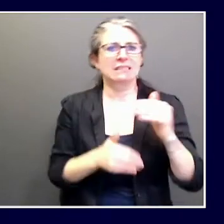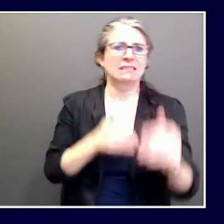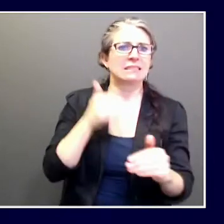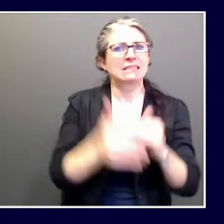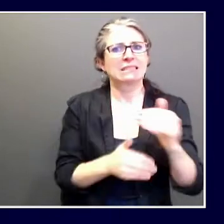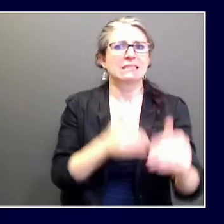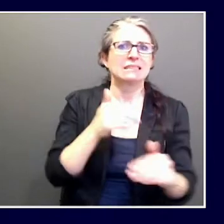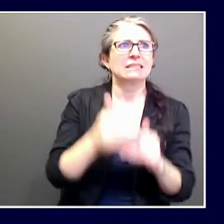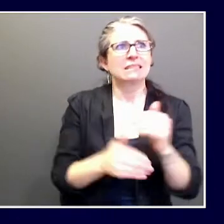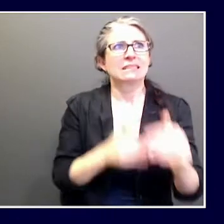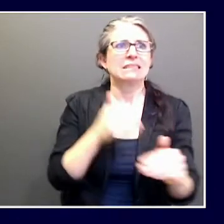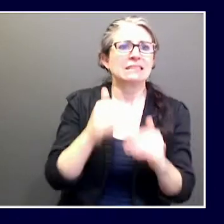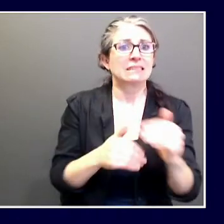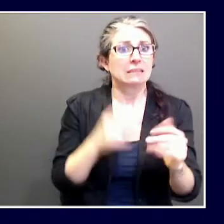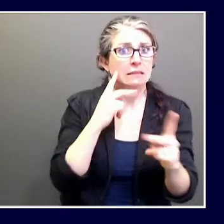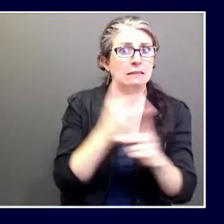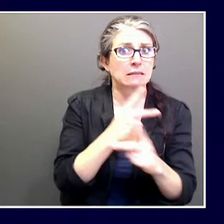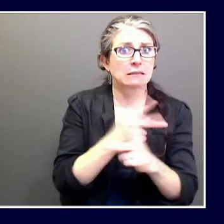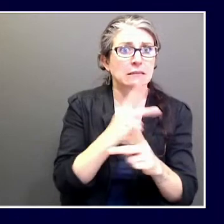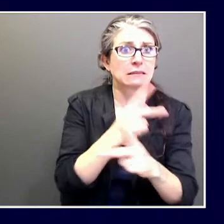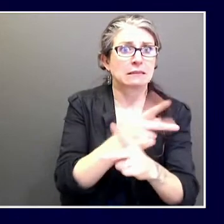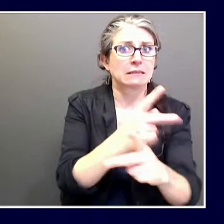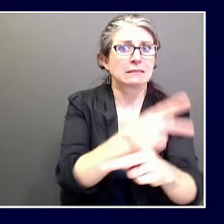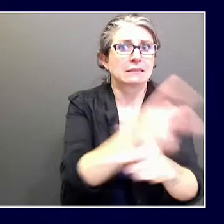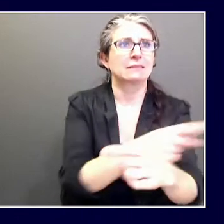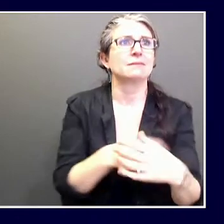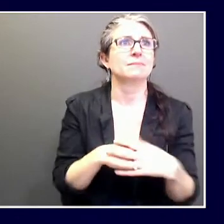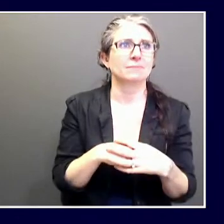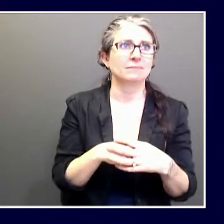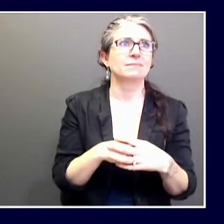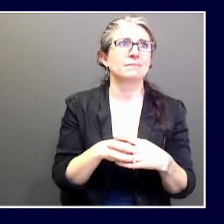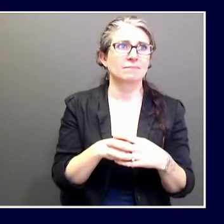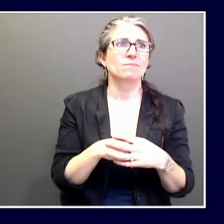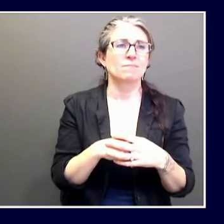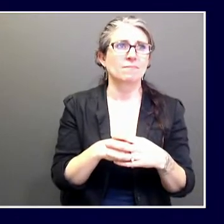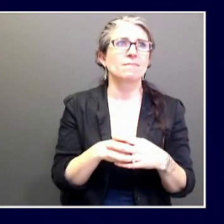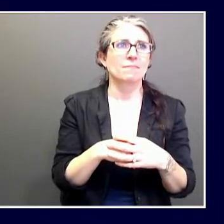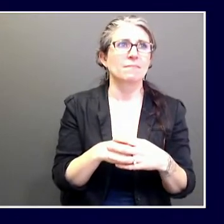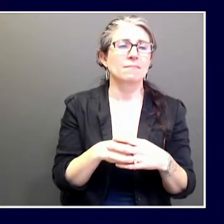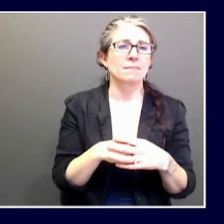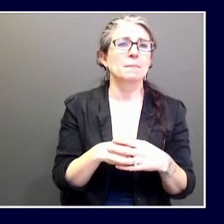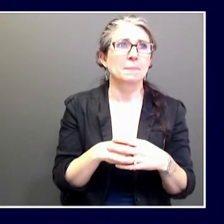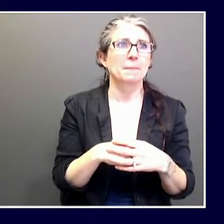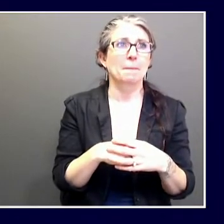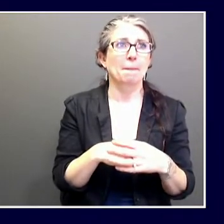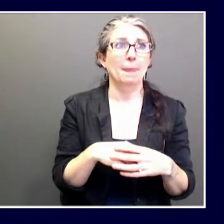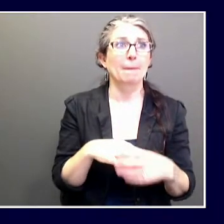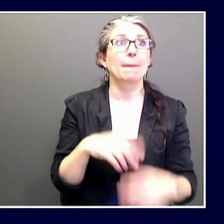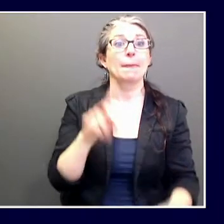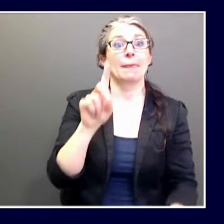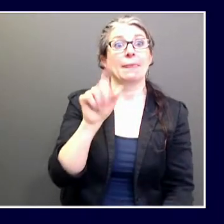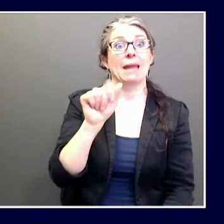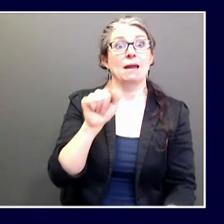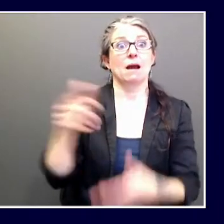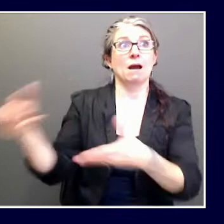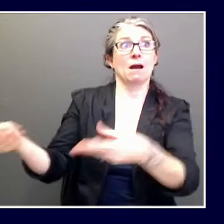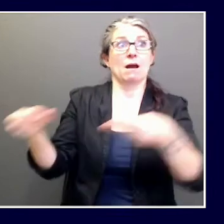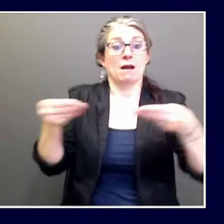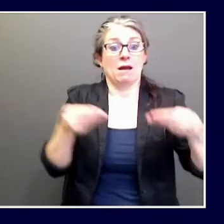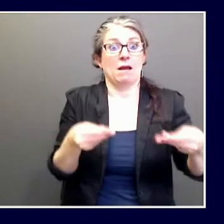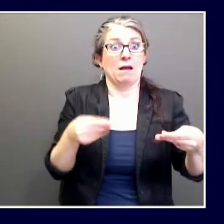key questions out there, probably the first set of data that we will start to have a glimpse on will be